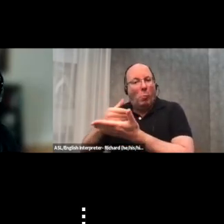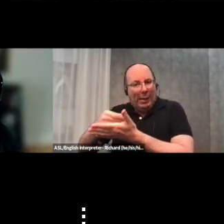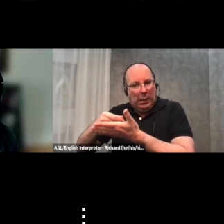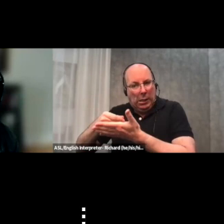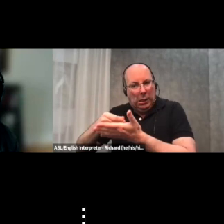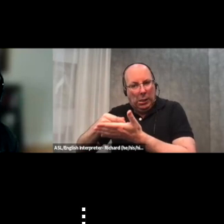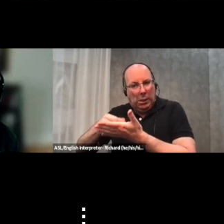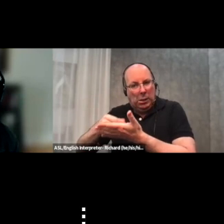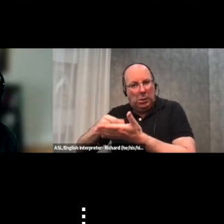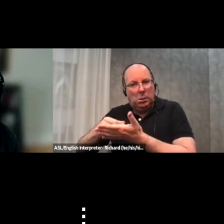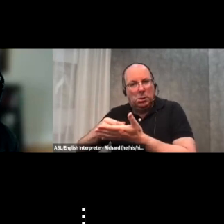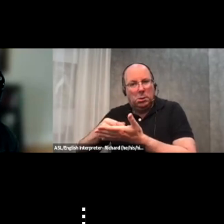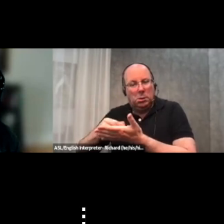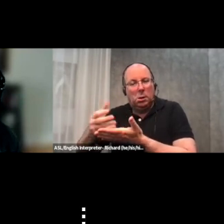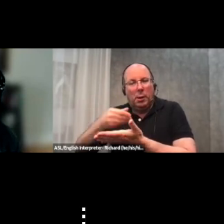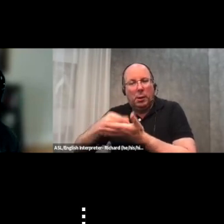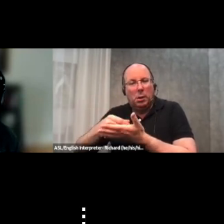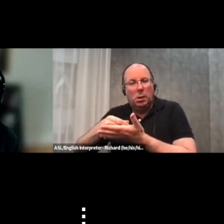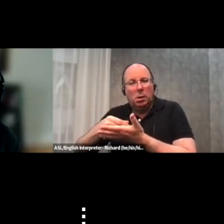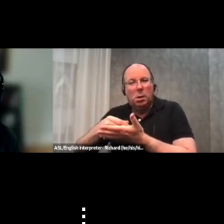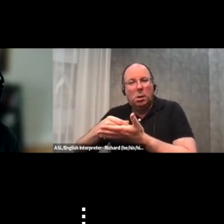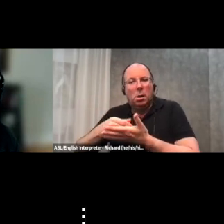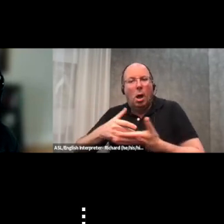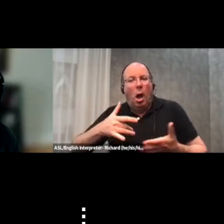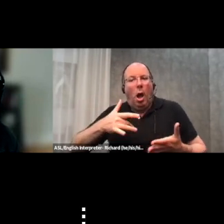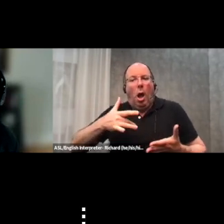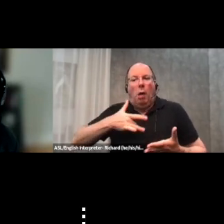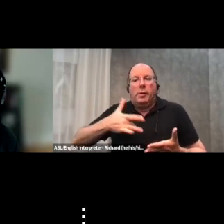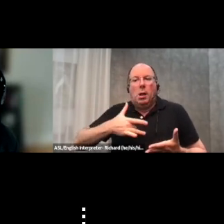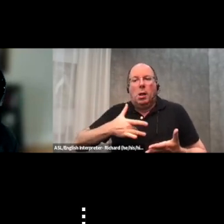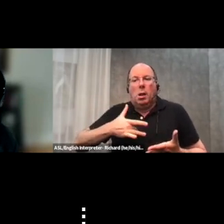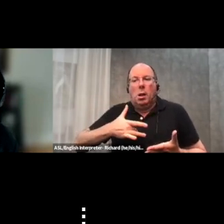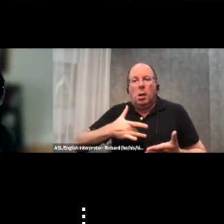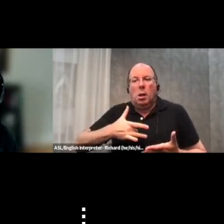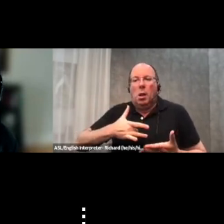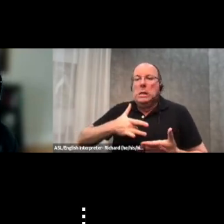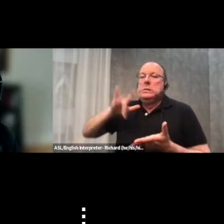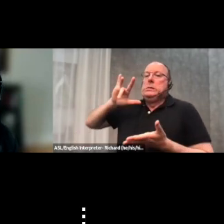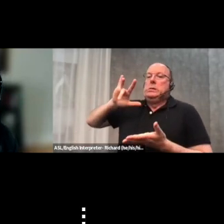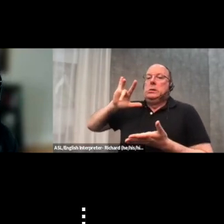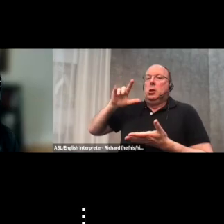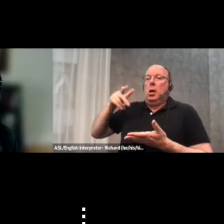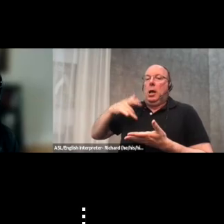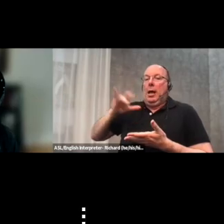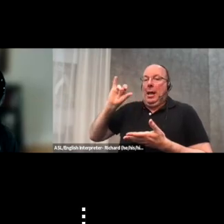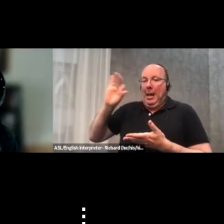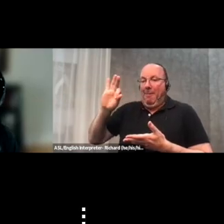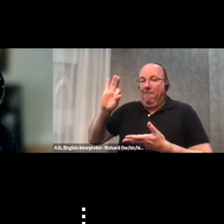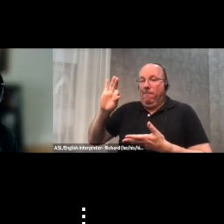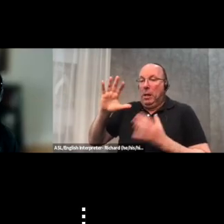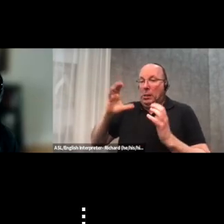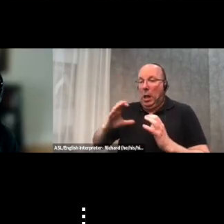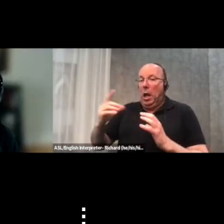whatever it is they need. And so they may not feel as much like they can say no to a